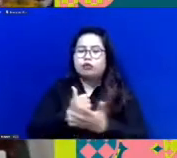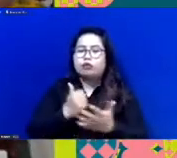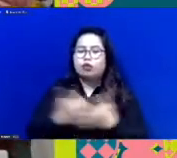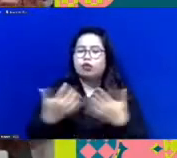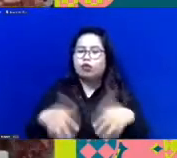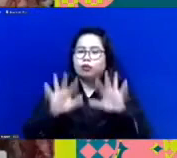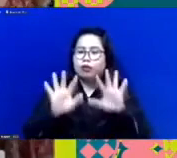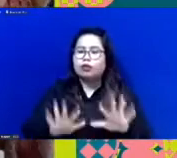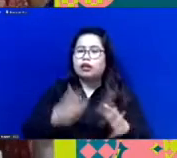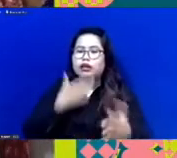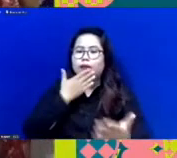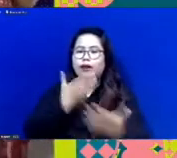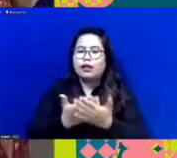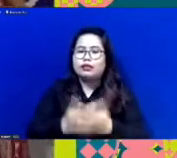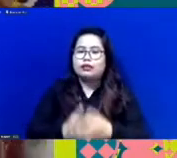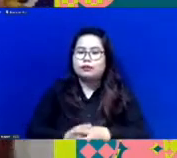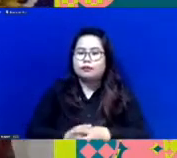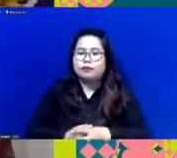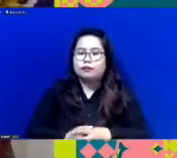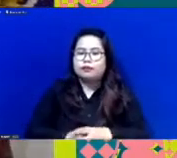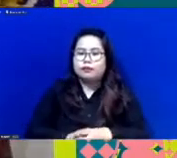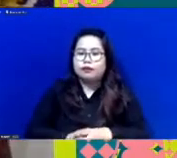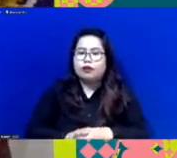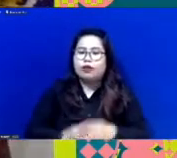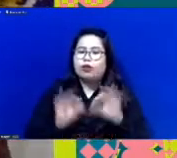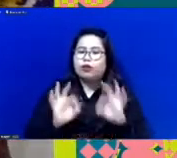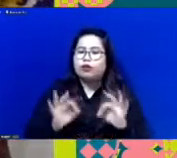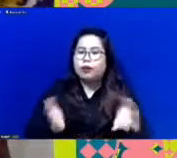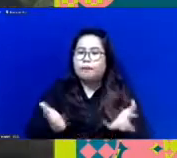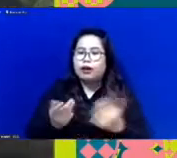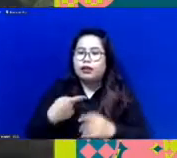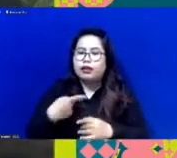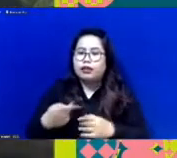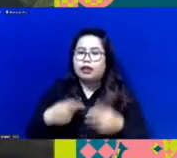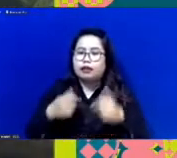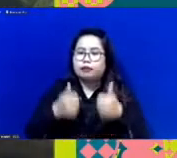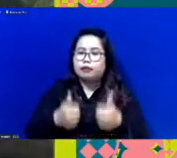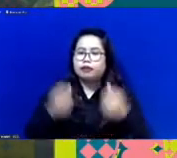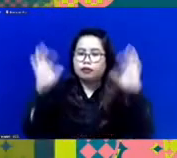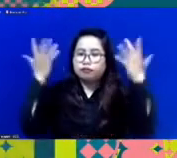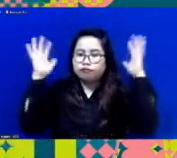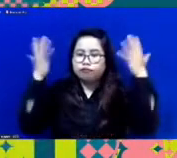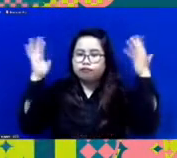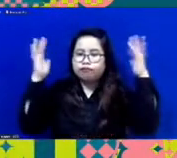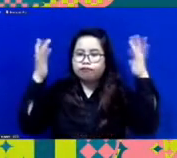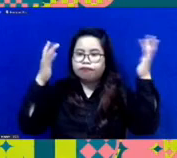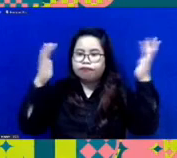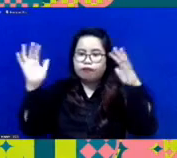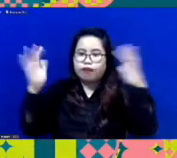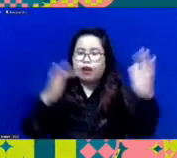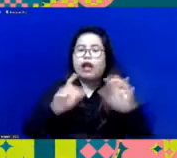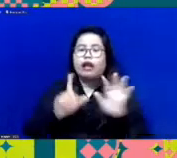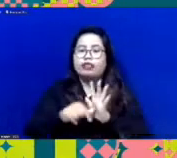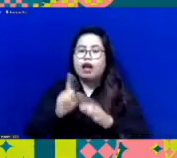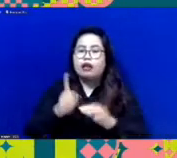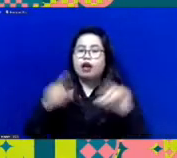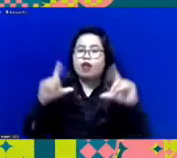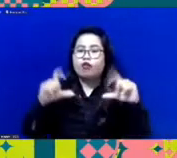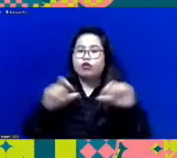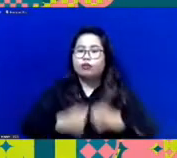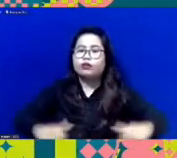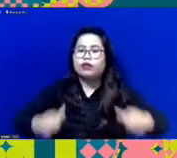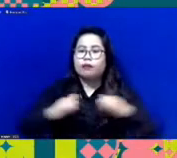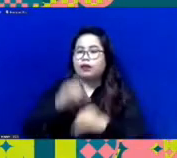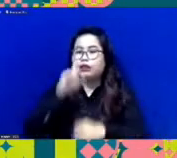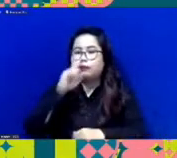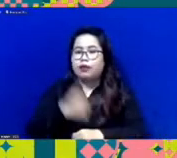Oh, can we give a Before round of applause? Before people disappear, we're going to have a quick photograph. That's right. Yes. So,